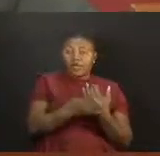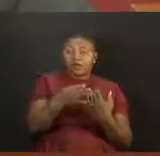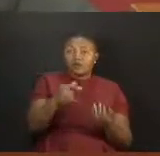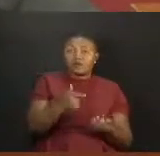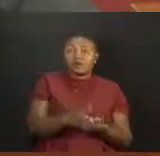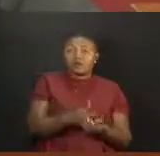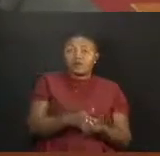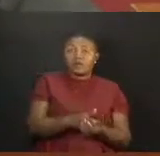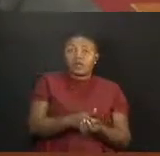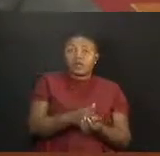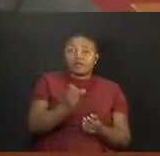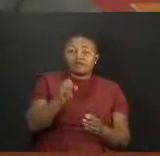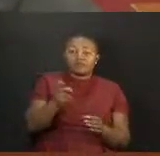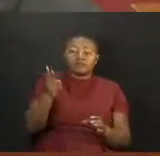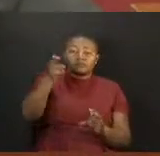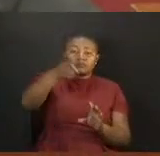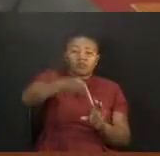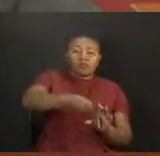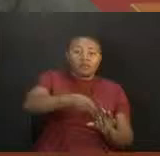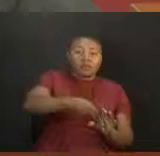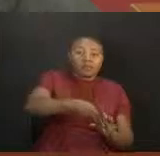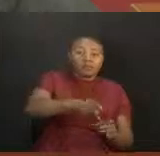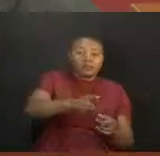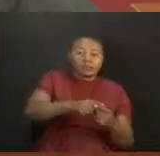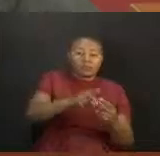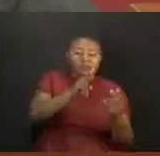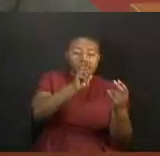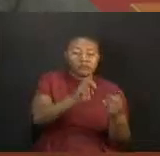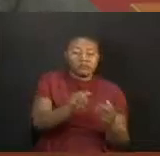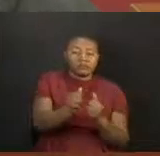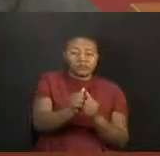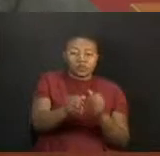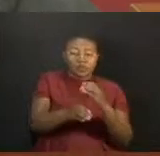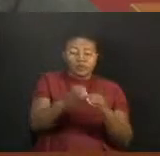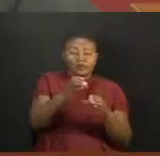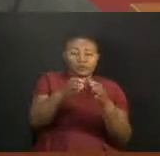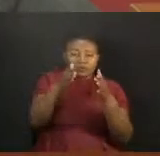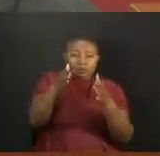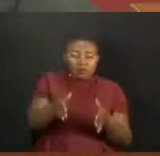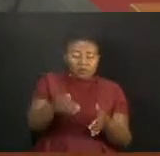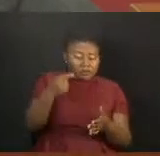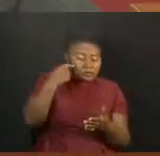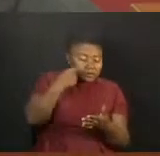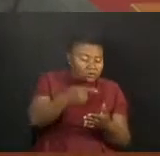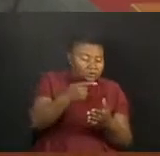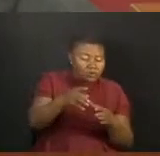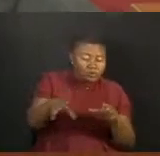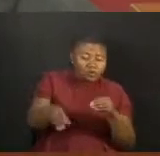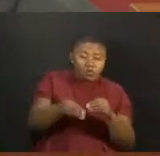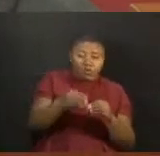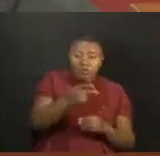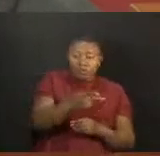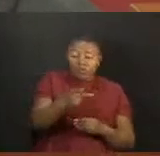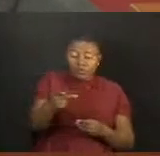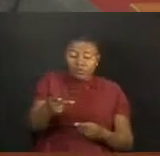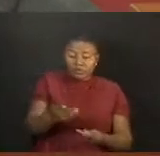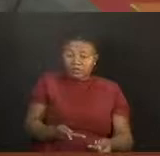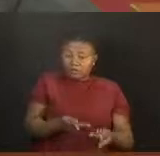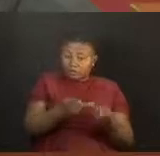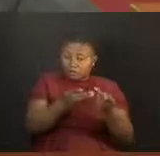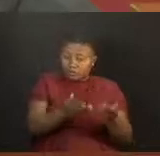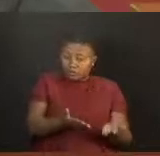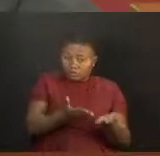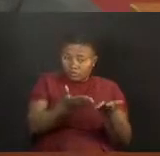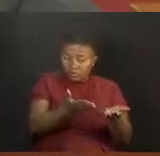come in and sit with the contractor to look at the total proposal as submitted. And many of